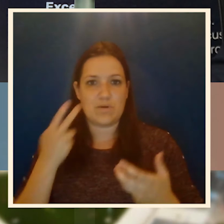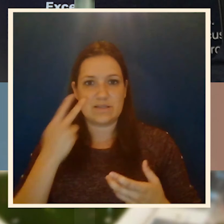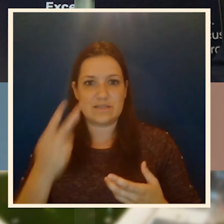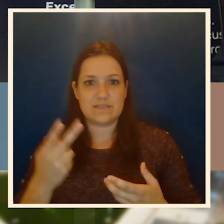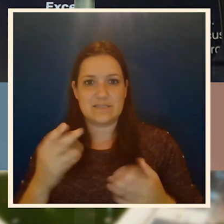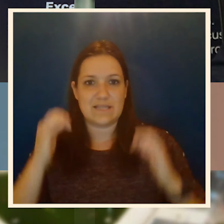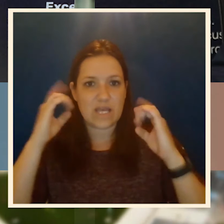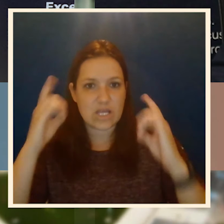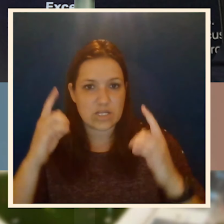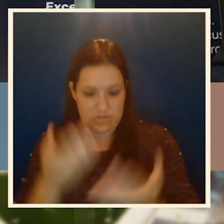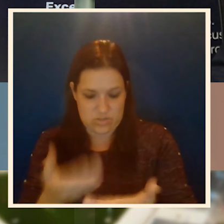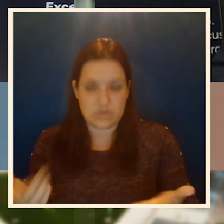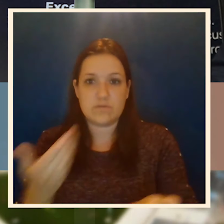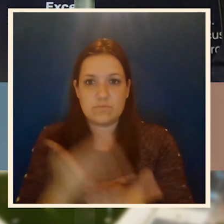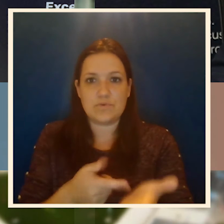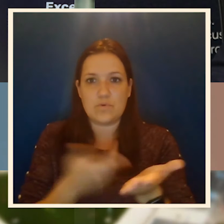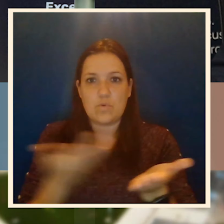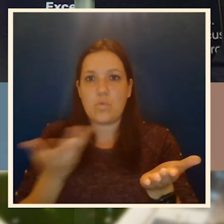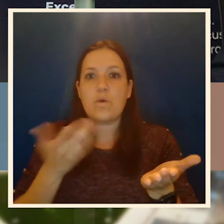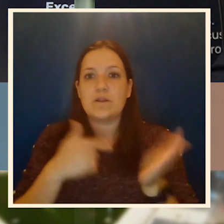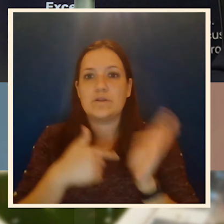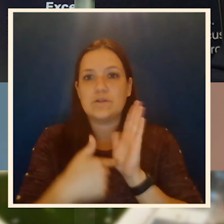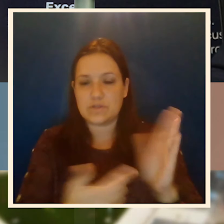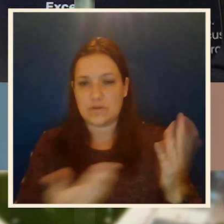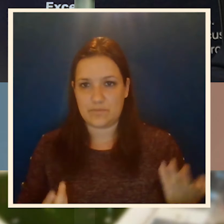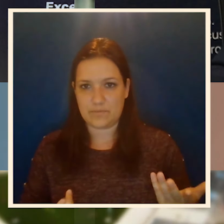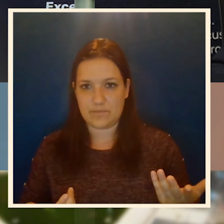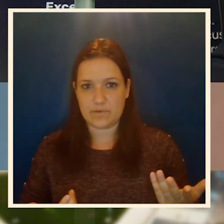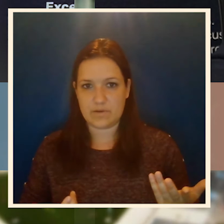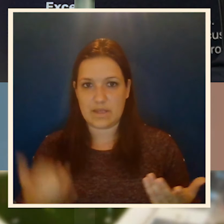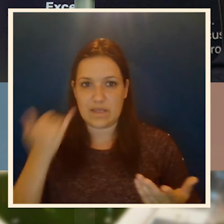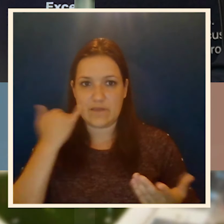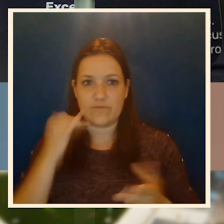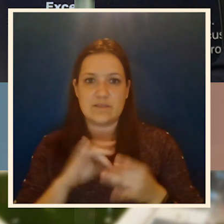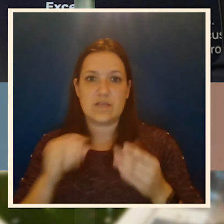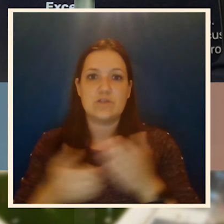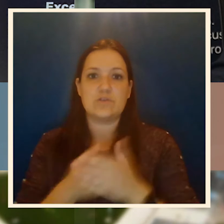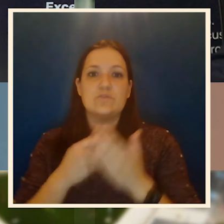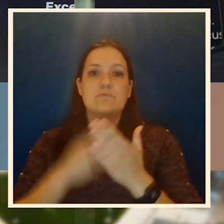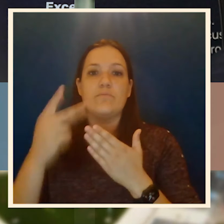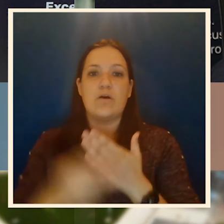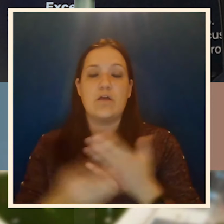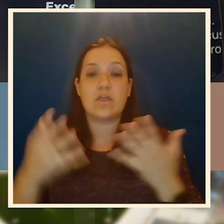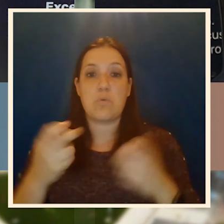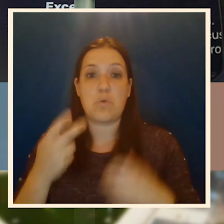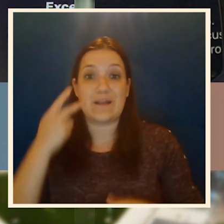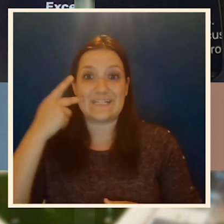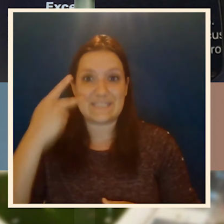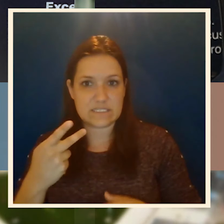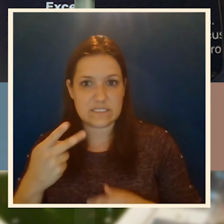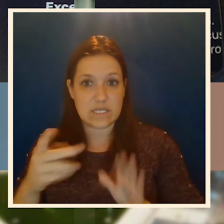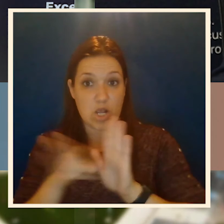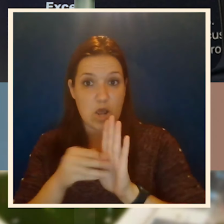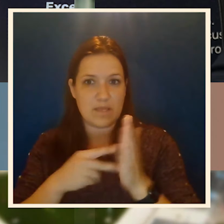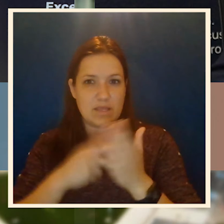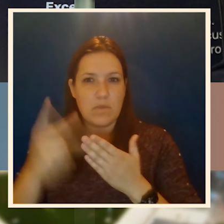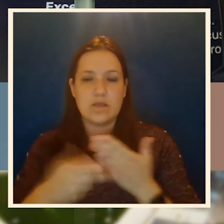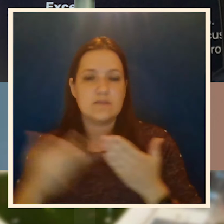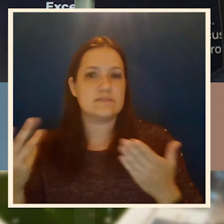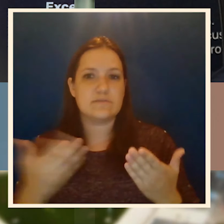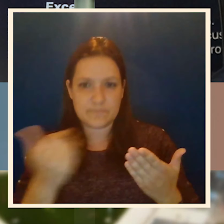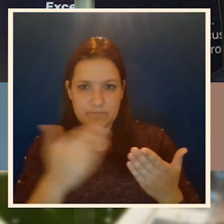see the education material that we presented. If we made reference to a new policy, they wanted to see the copy of the policy. If